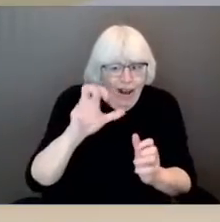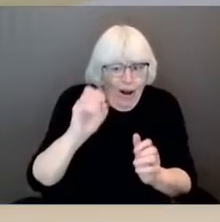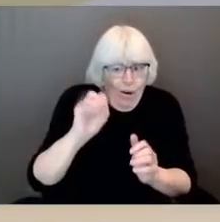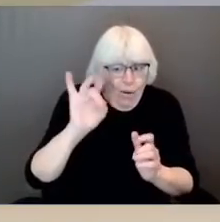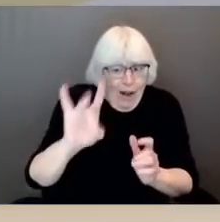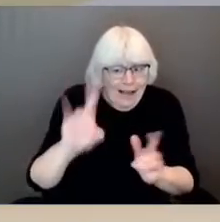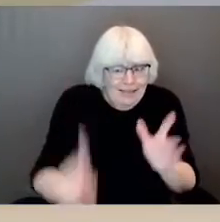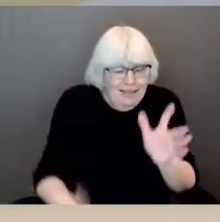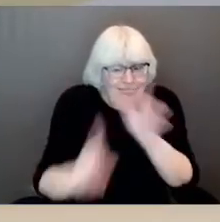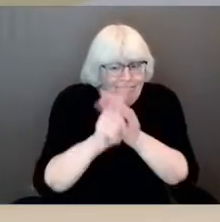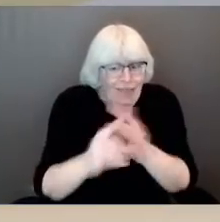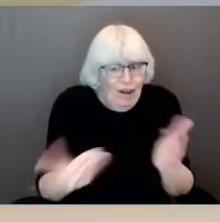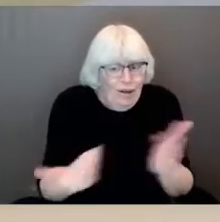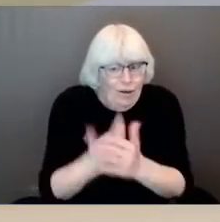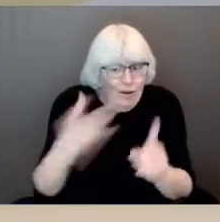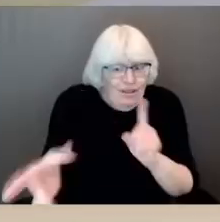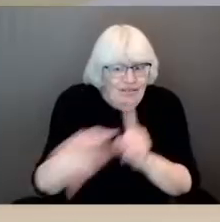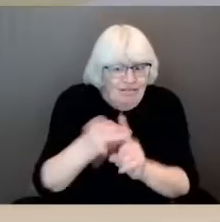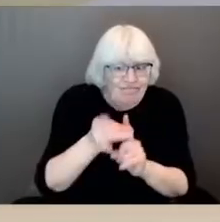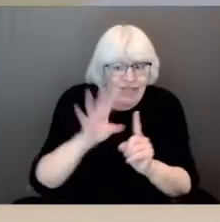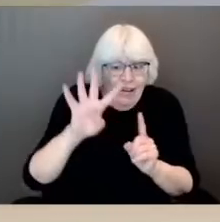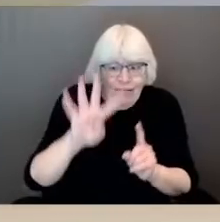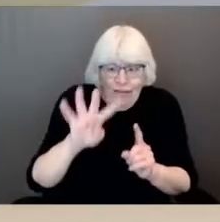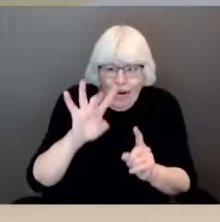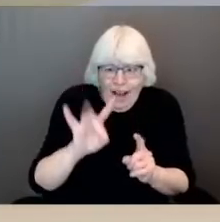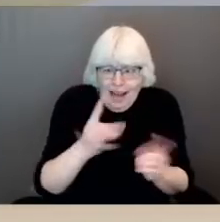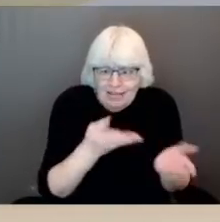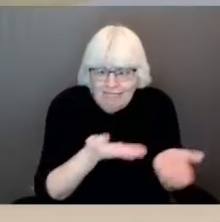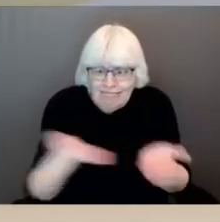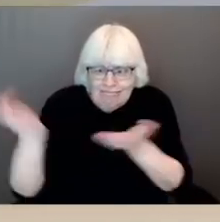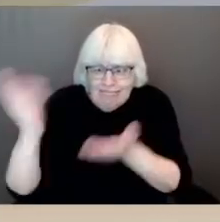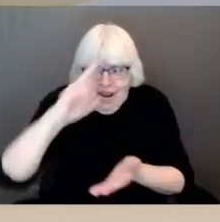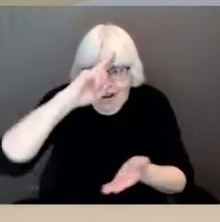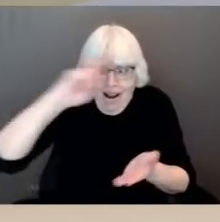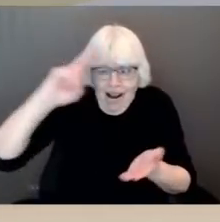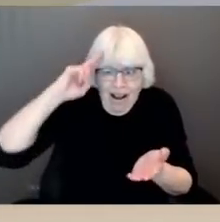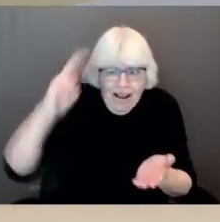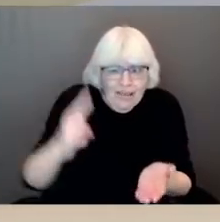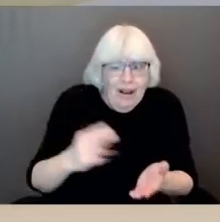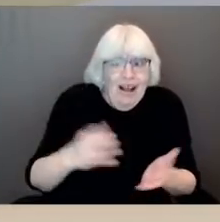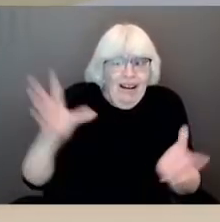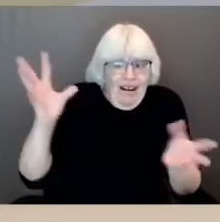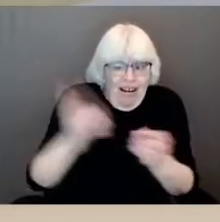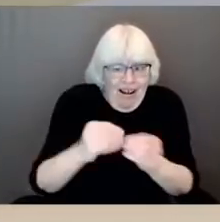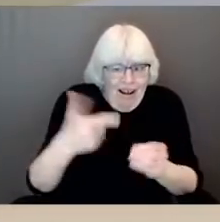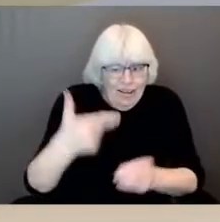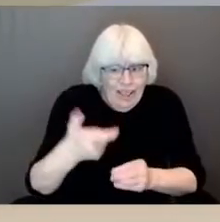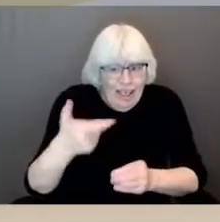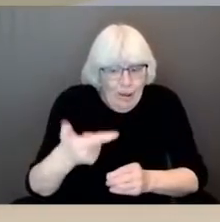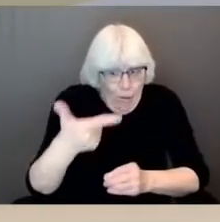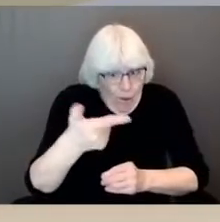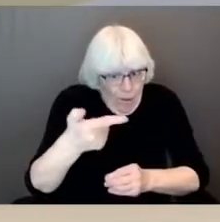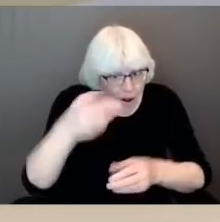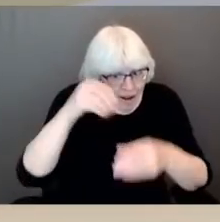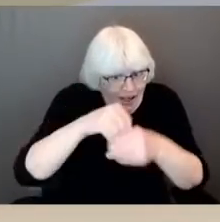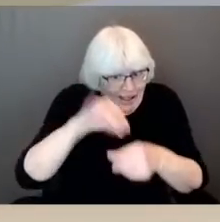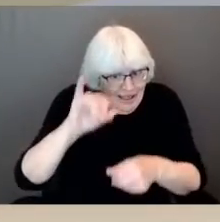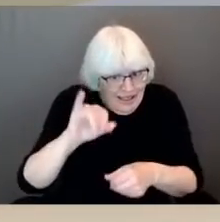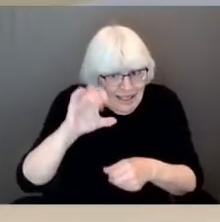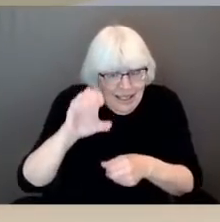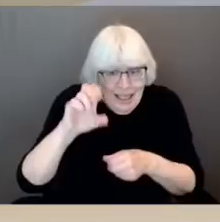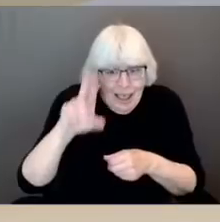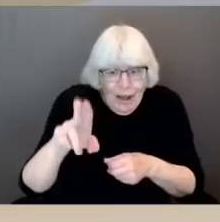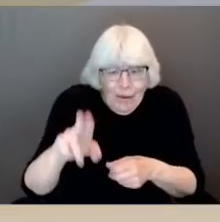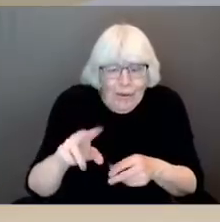in hospital, including 21 in the ICU. And as a close neighbor, we watch it very